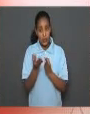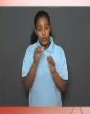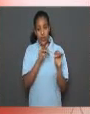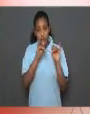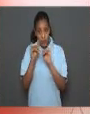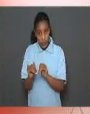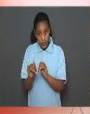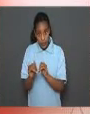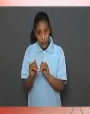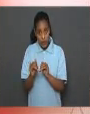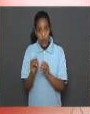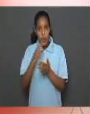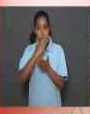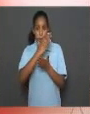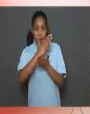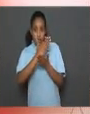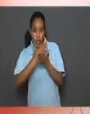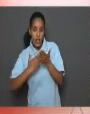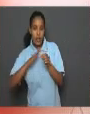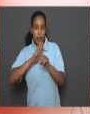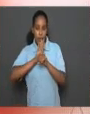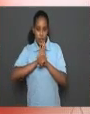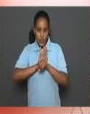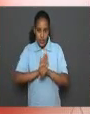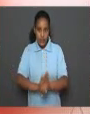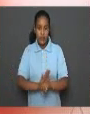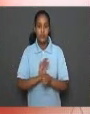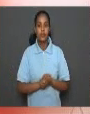terms of partial pressures.